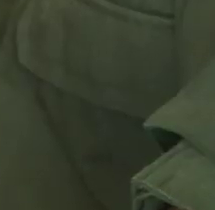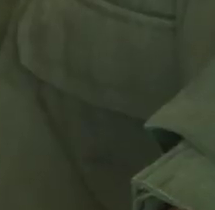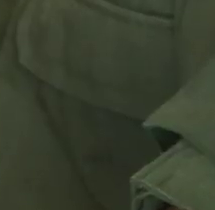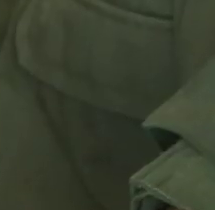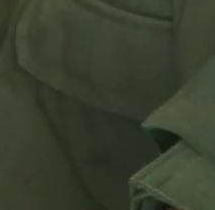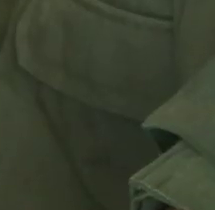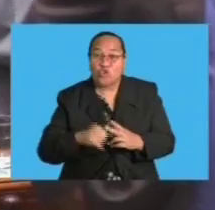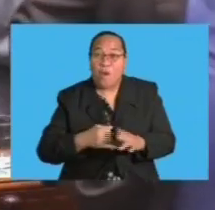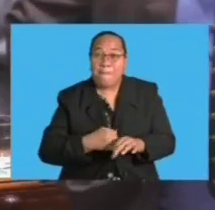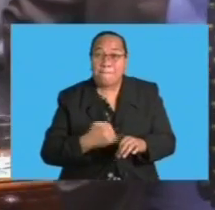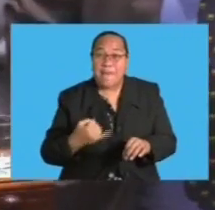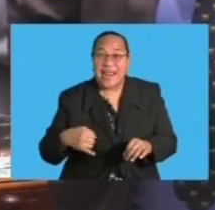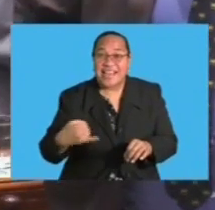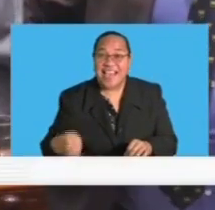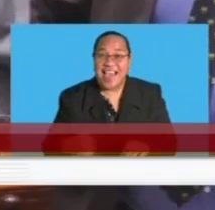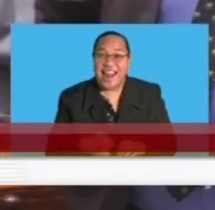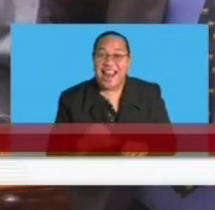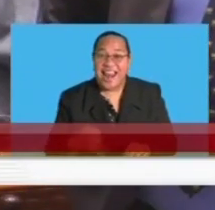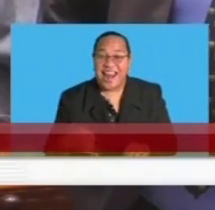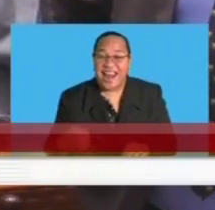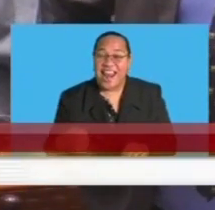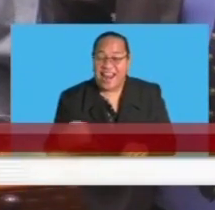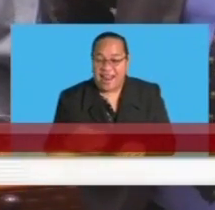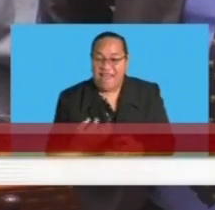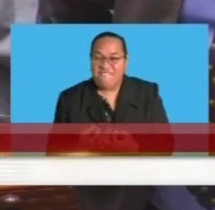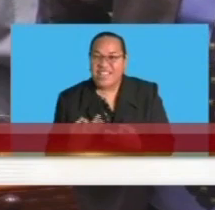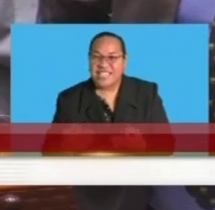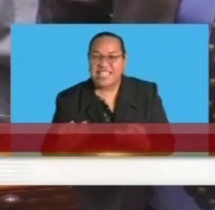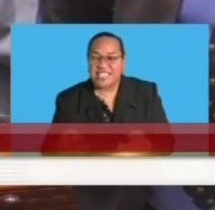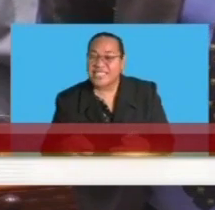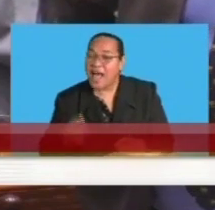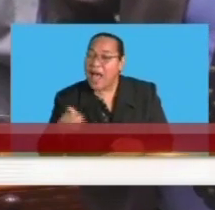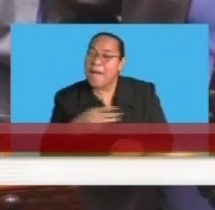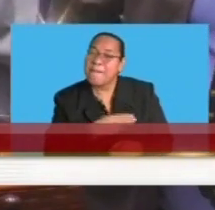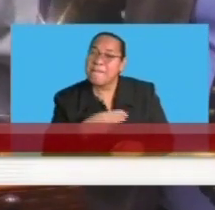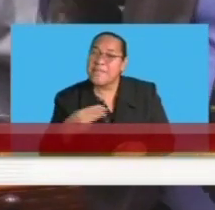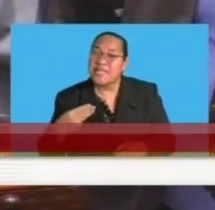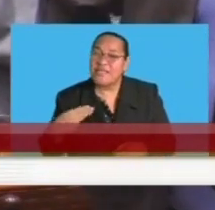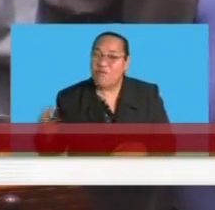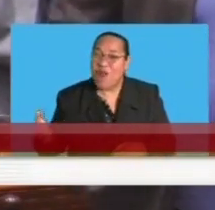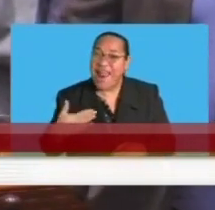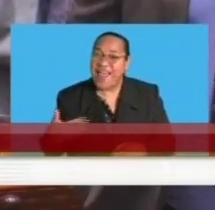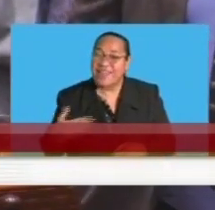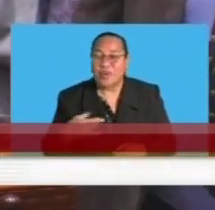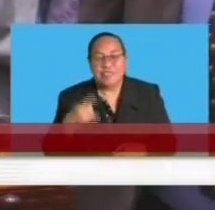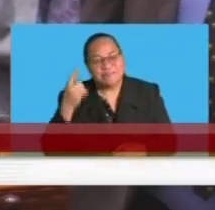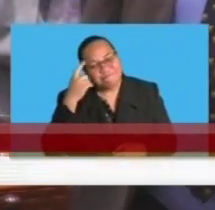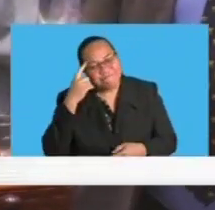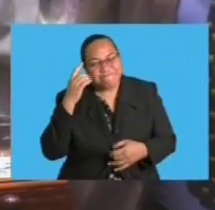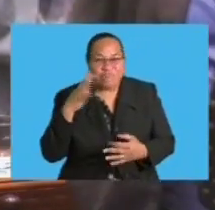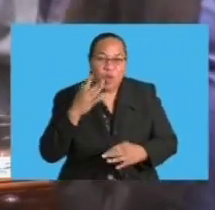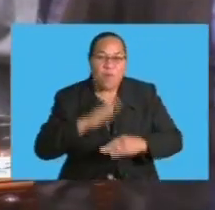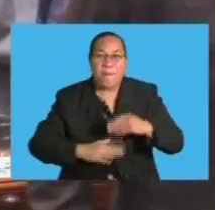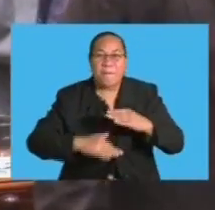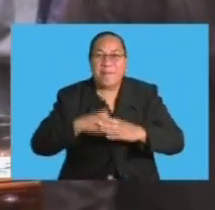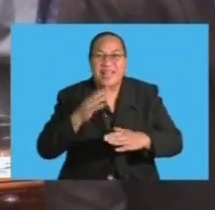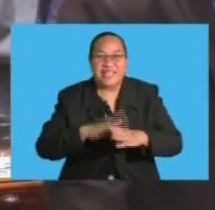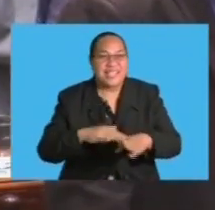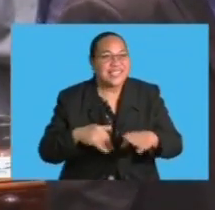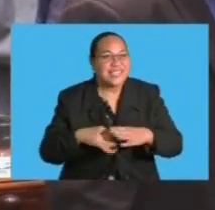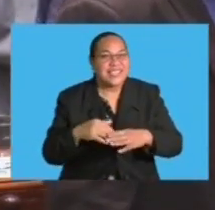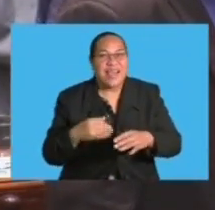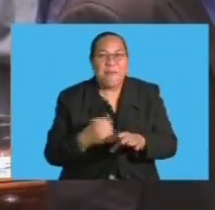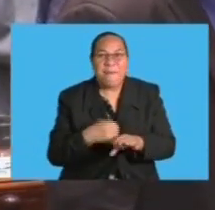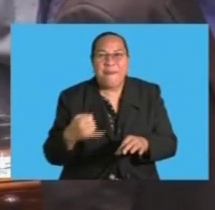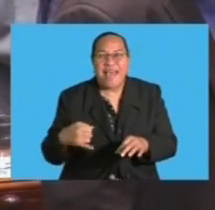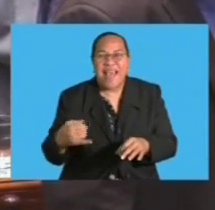our country. The Minister of Health was contemplating on building a facility in Votwalevu,